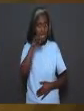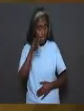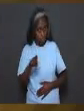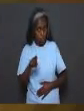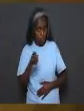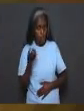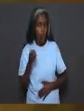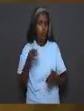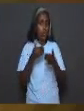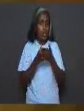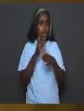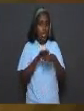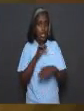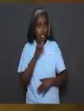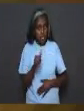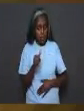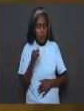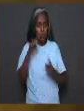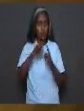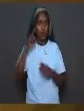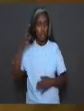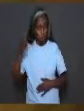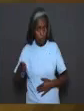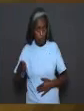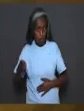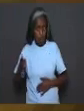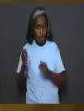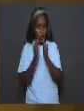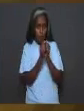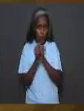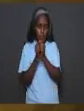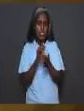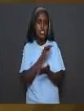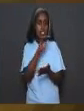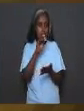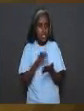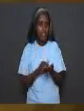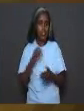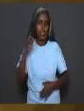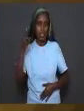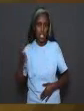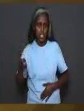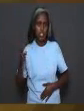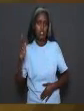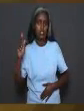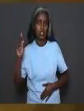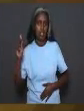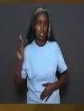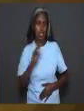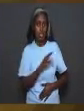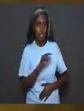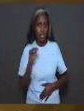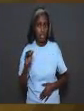an asymptote to a hyperbola with center hk and